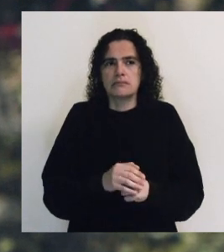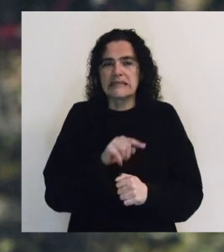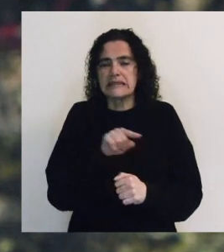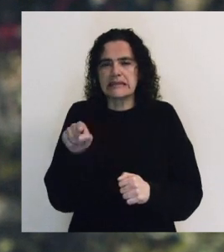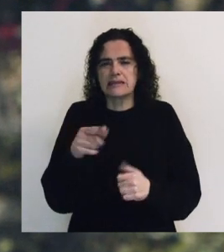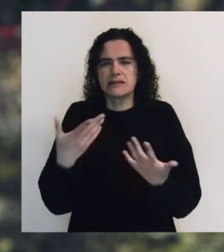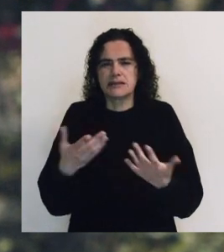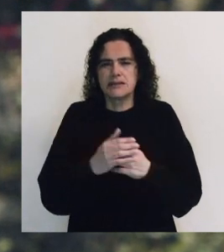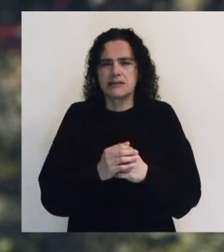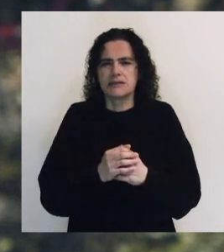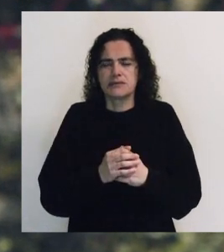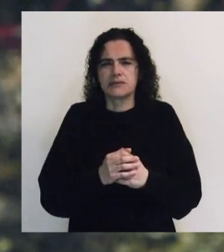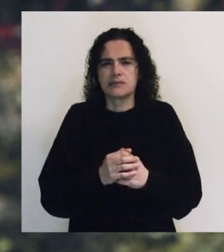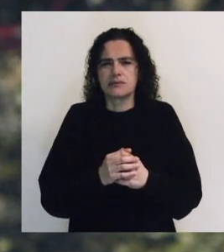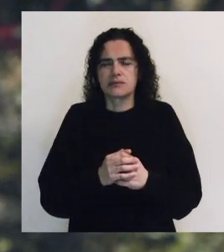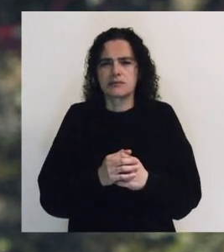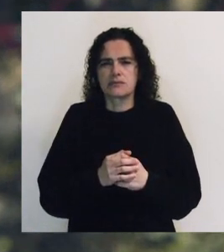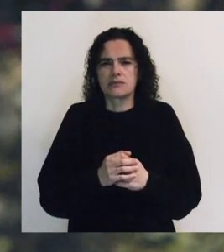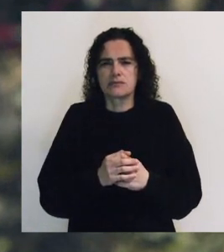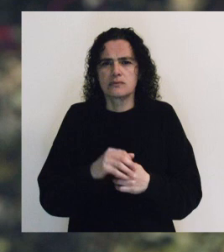of this